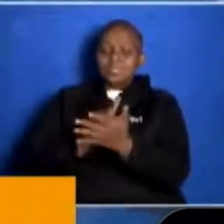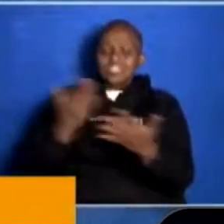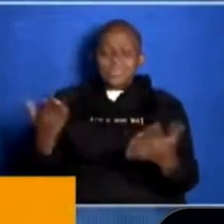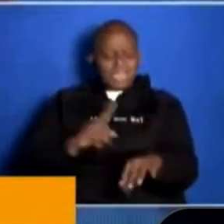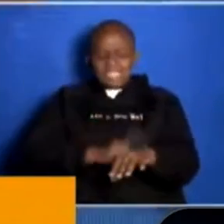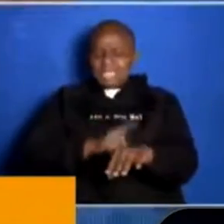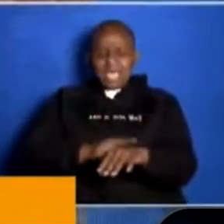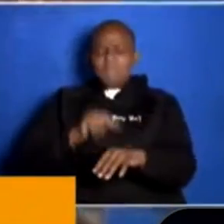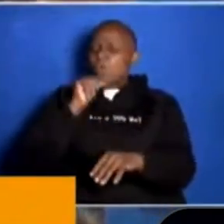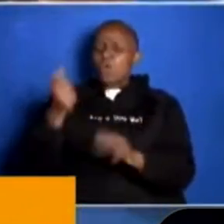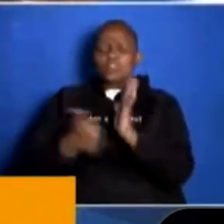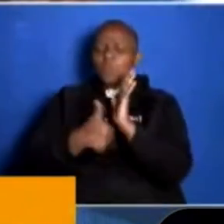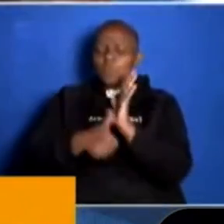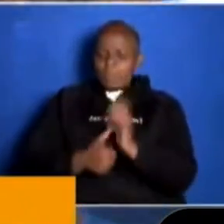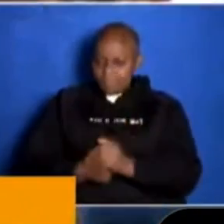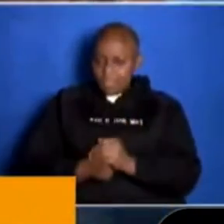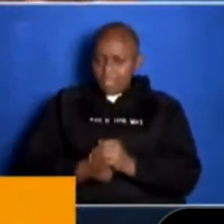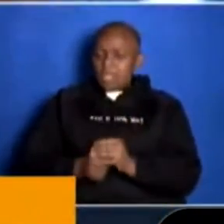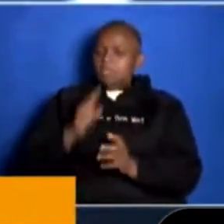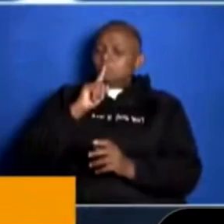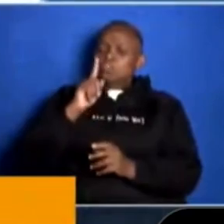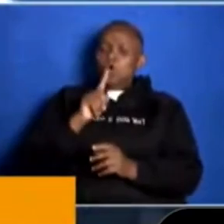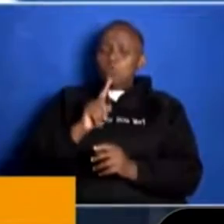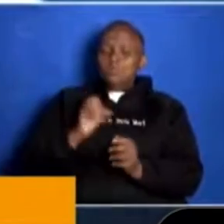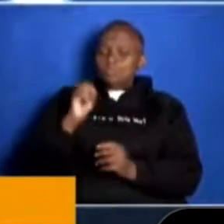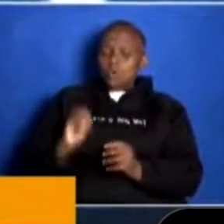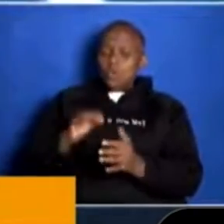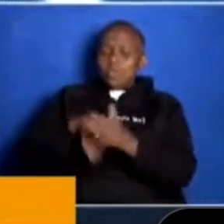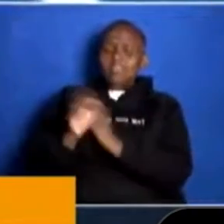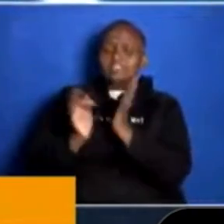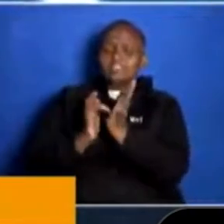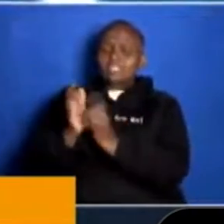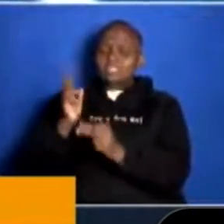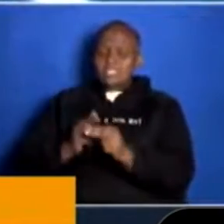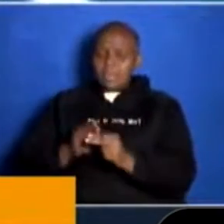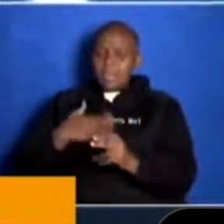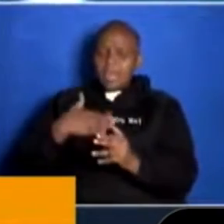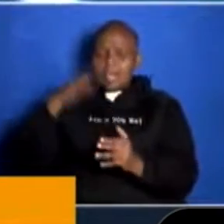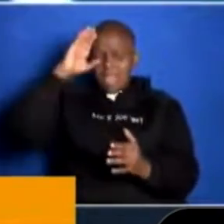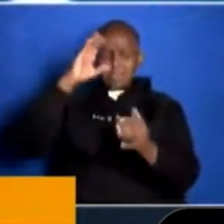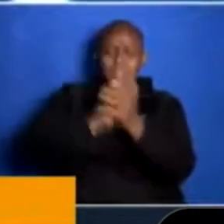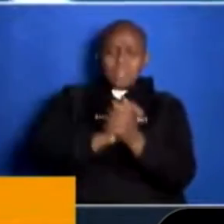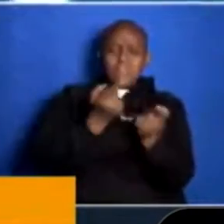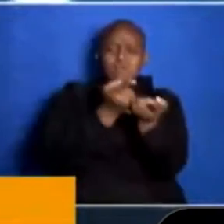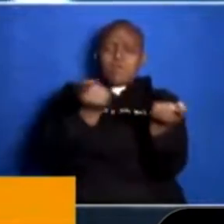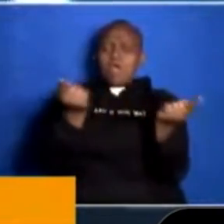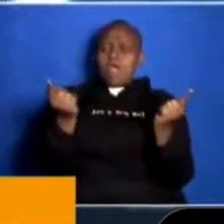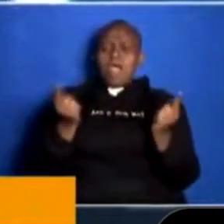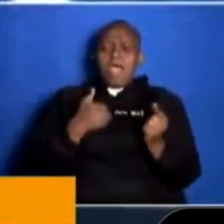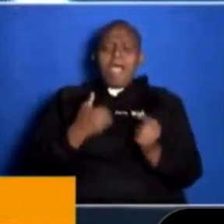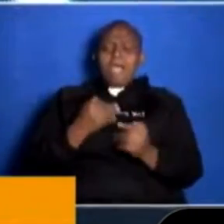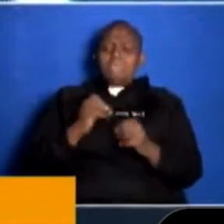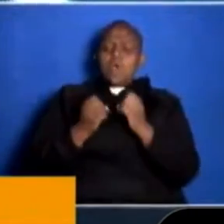an issue. Therefore, in the name of Jesus, I believe there is more than 300